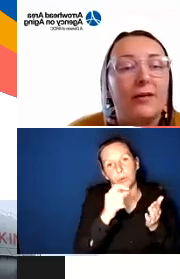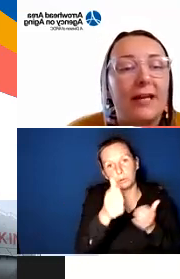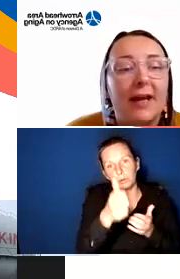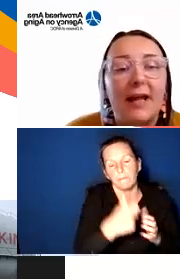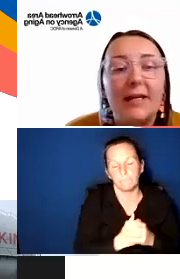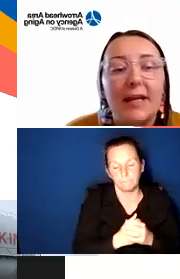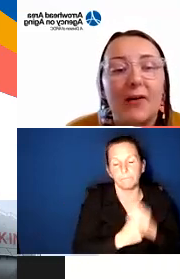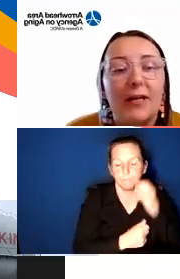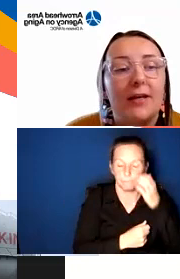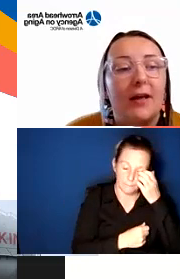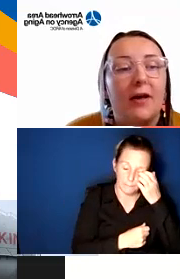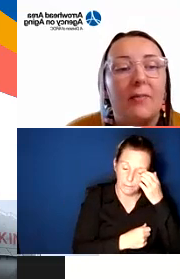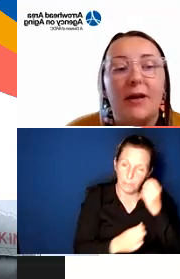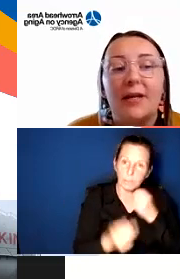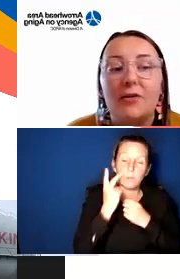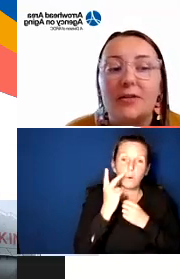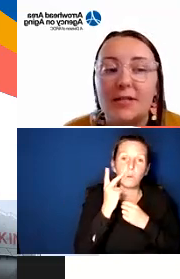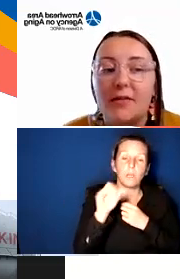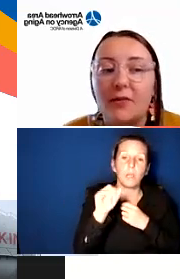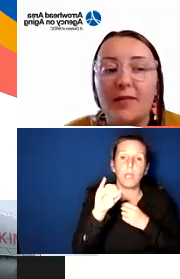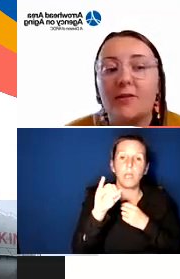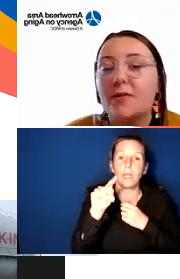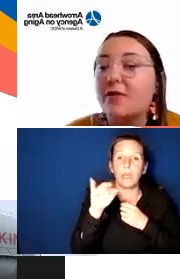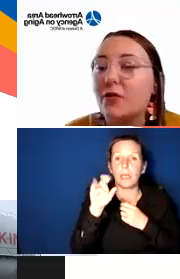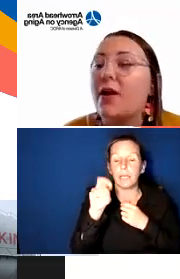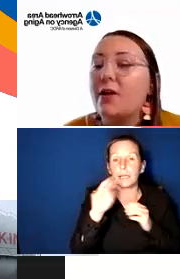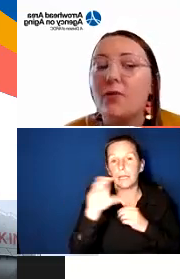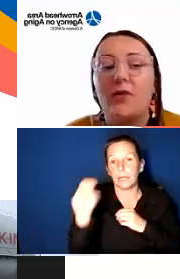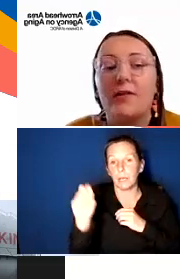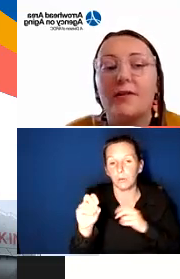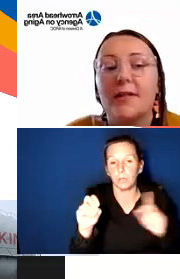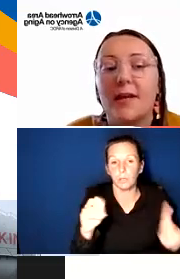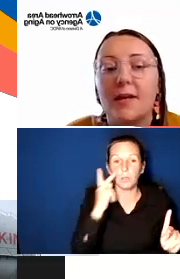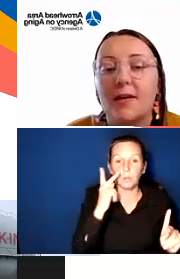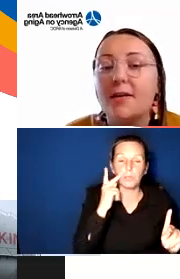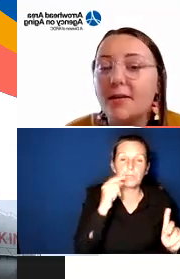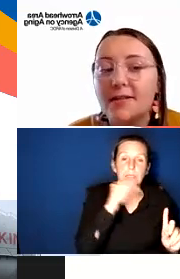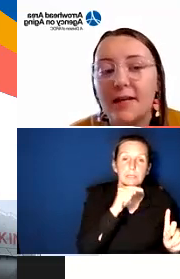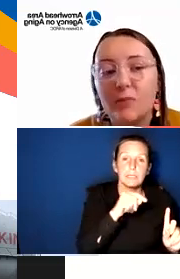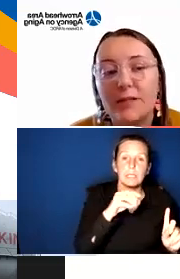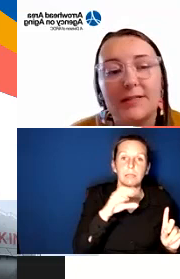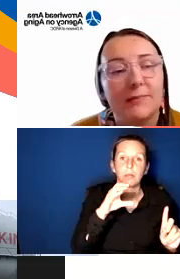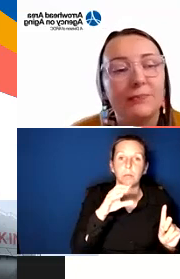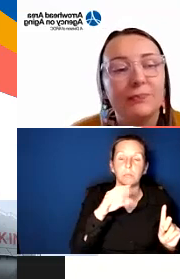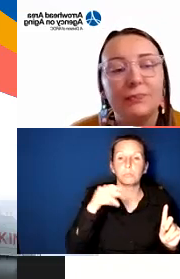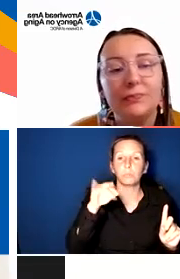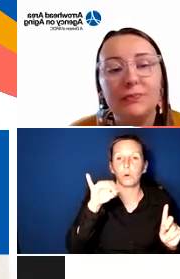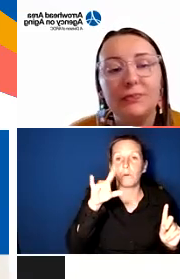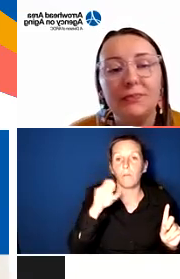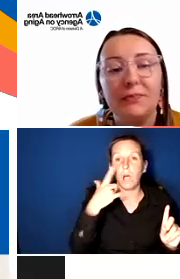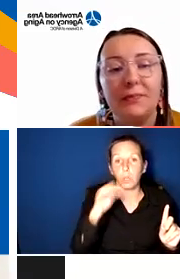So we're looking at Aiken County. Again, you can see on the right, that's what that full county profile looks like. Next slide, please.